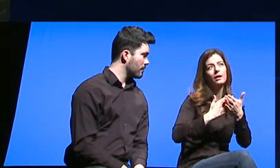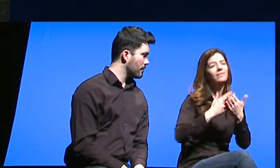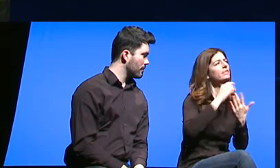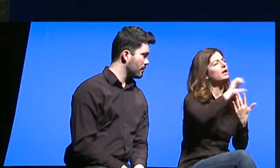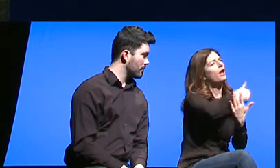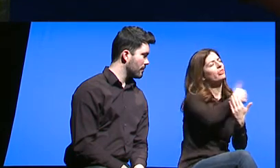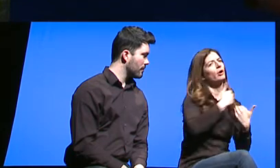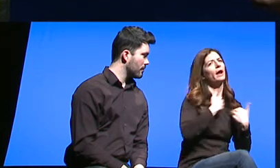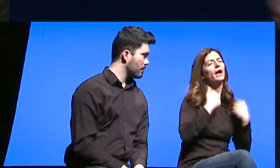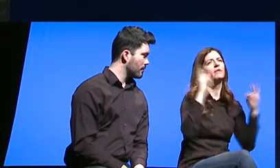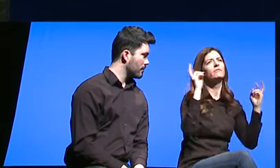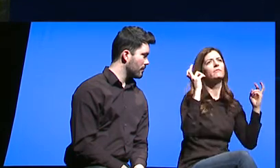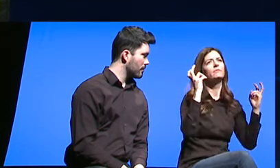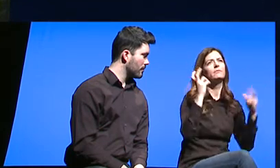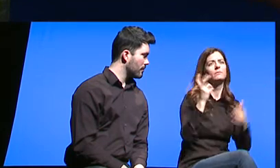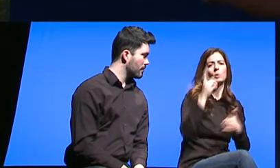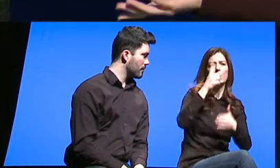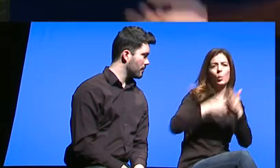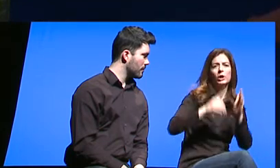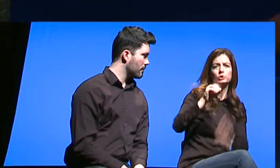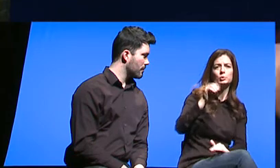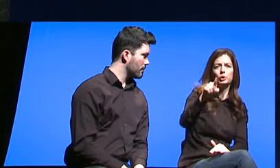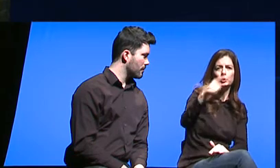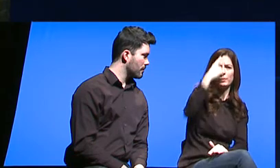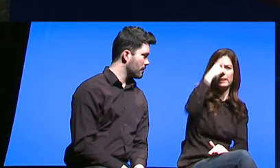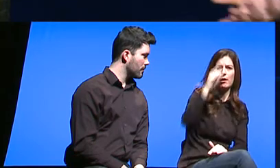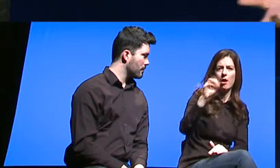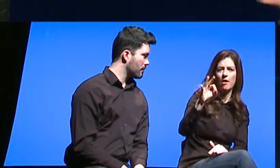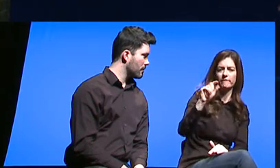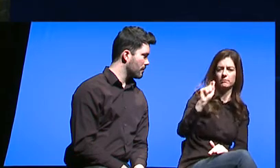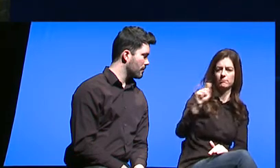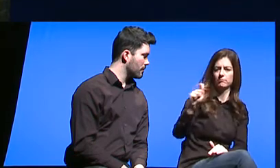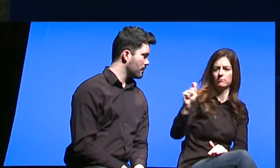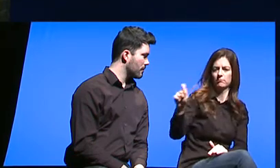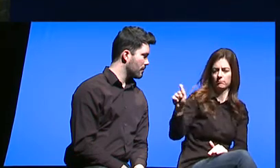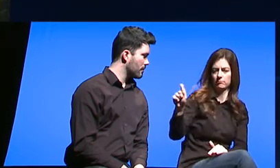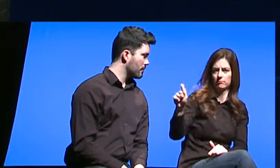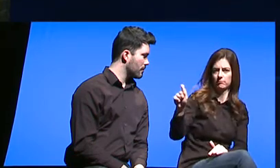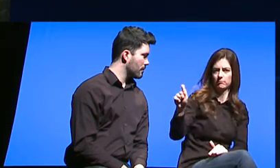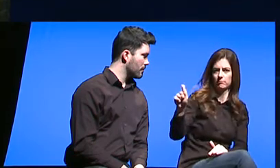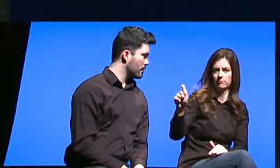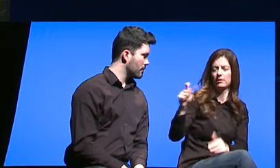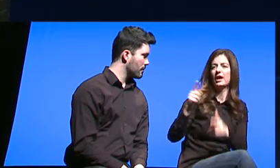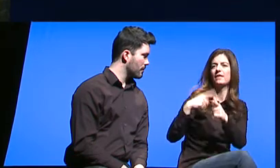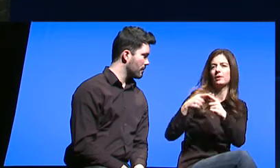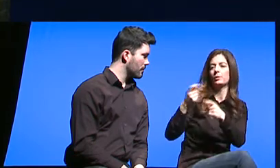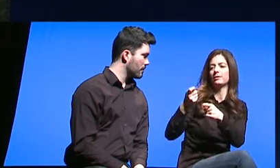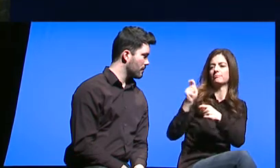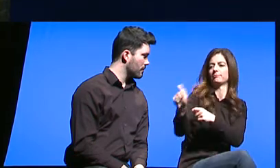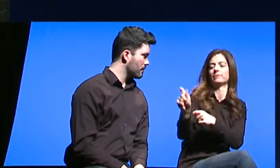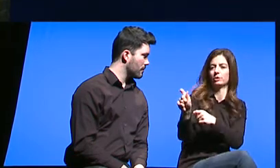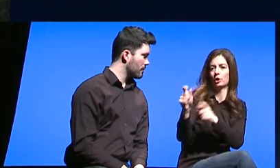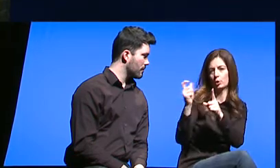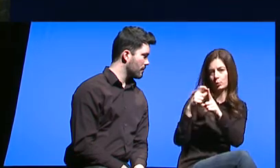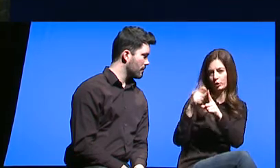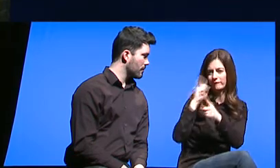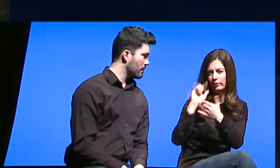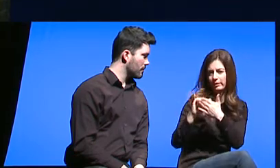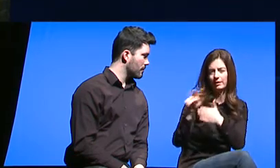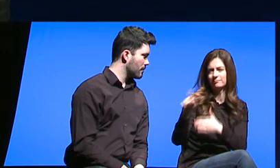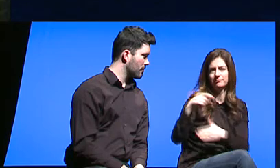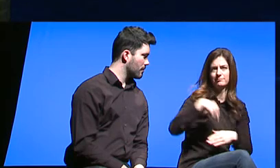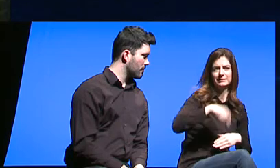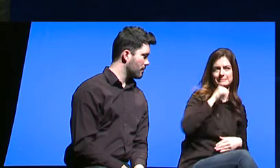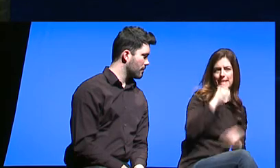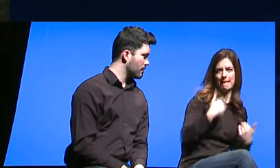where people answer that question, like what do you think of when you hear the word, whatever the theme of the show may be. So that part is kind of a set